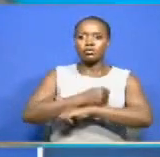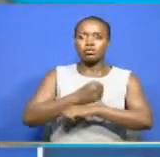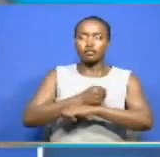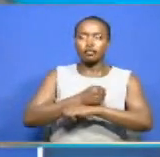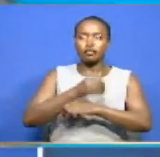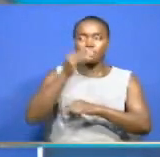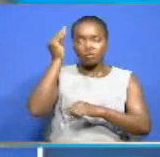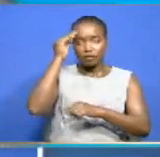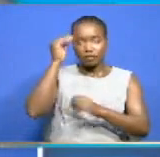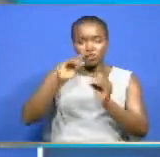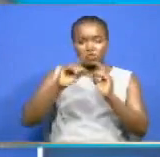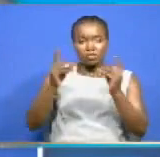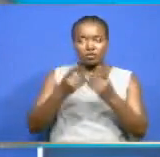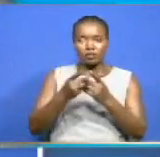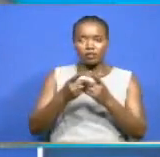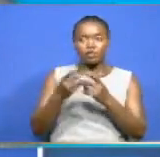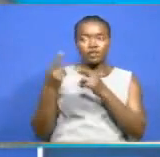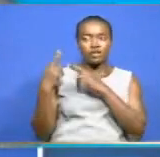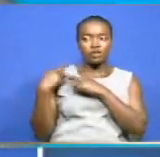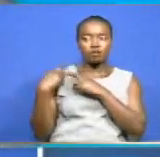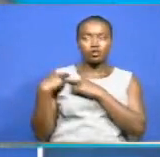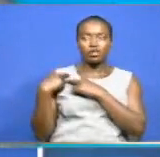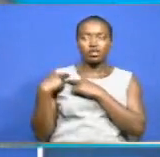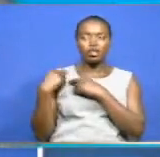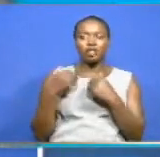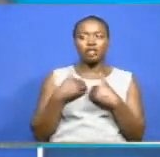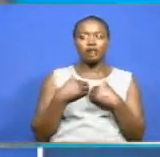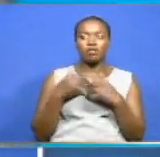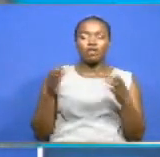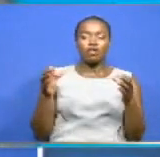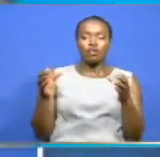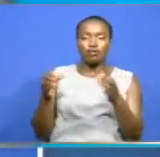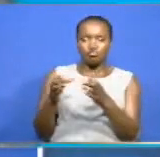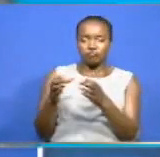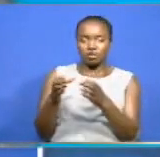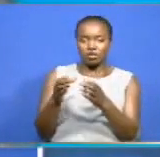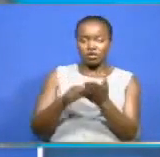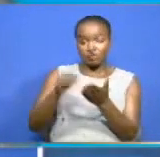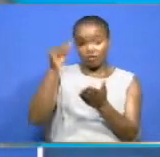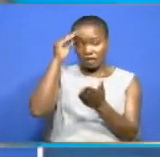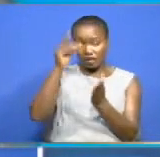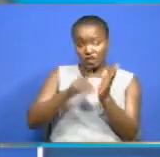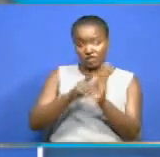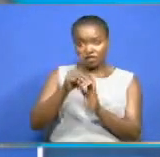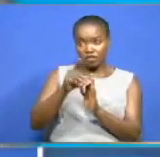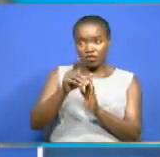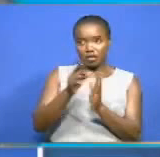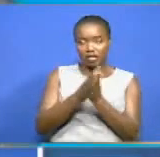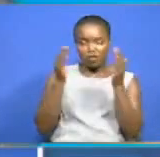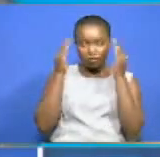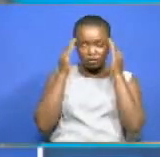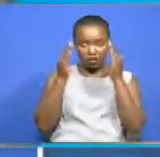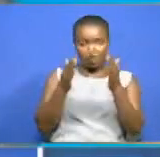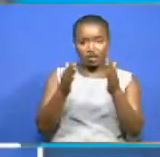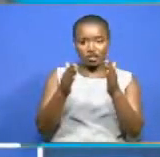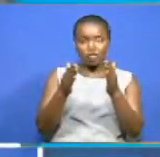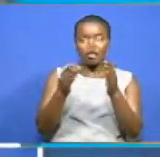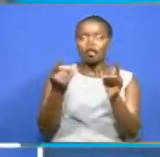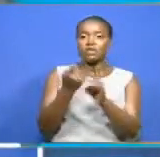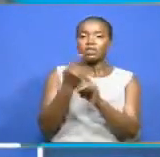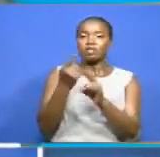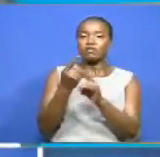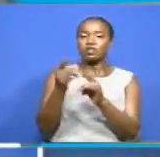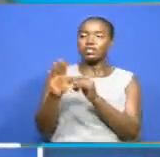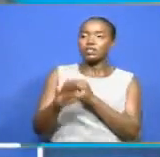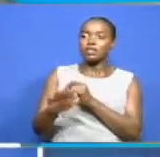Education Department, we are tasked with the responsibility of organizational learning and development. And we focus in several major areas.